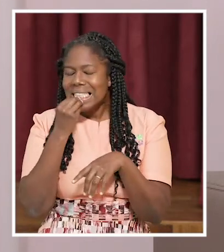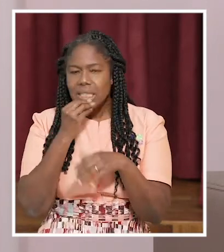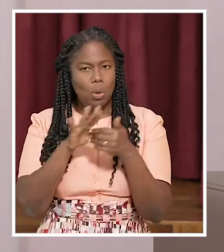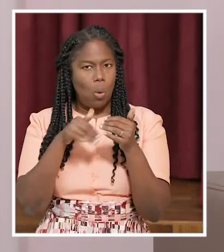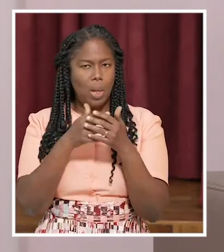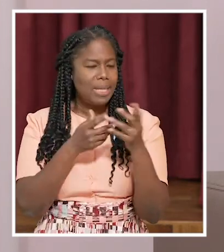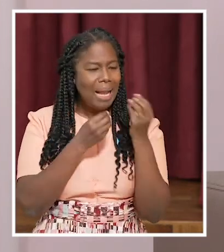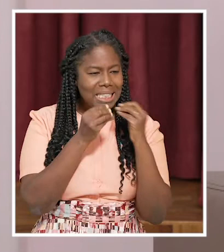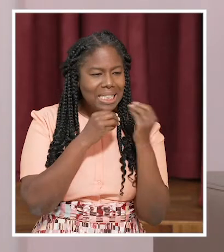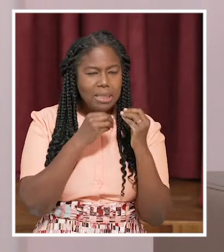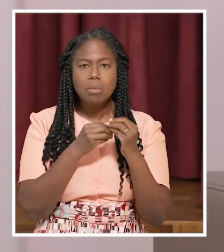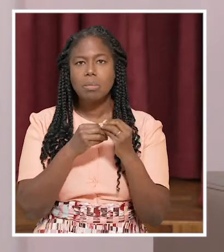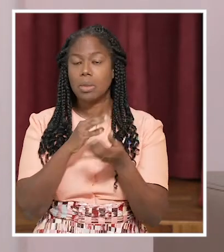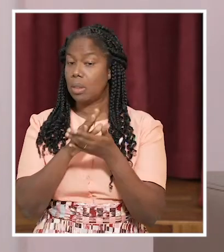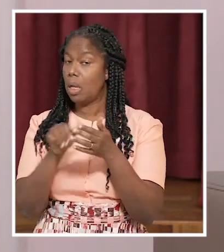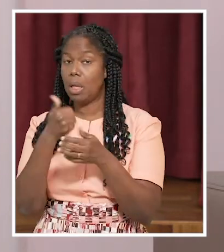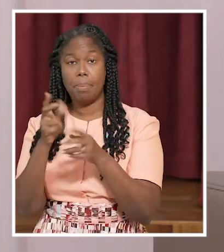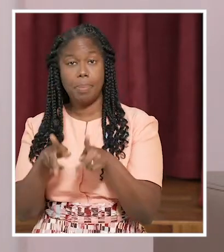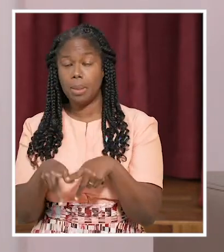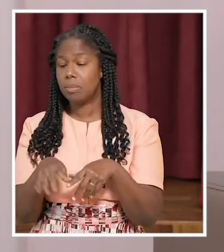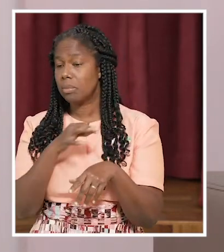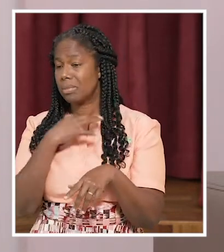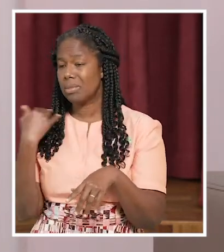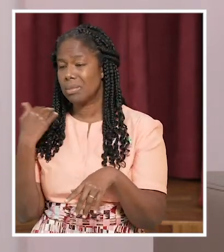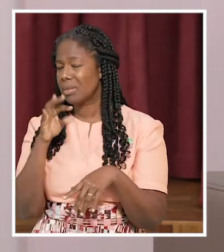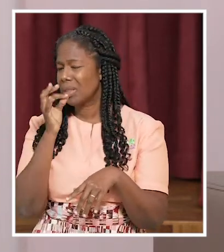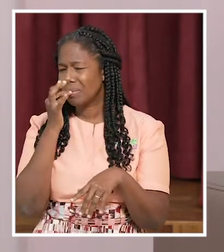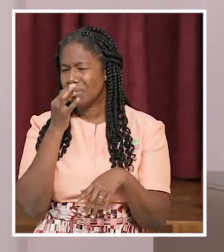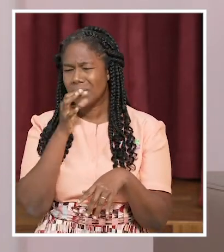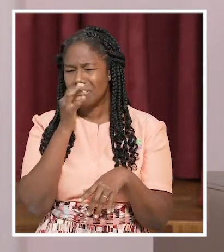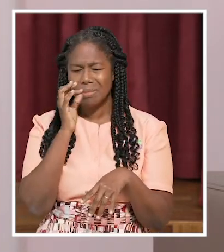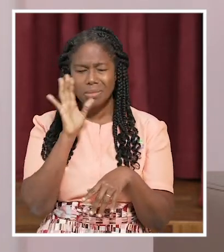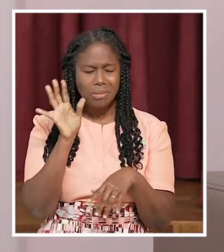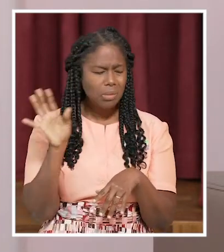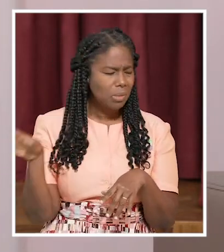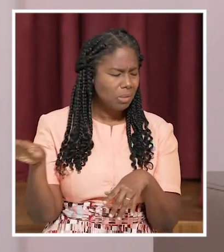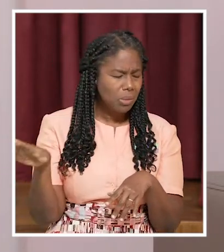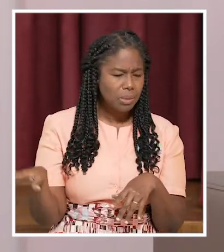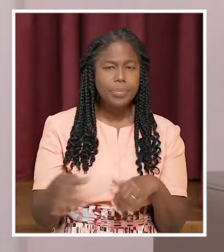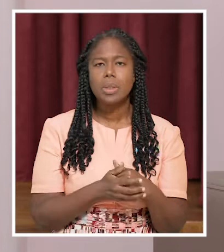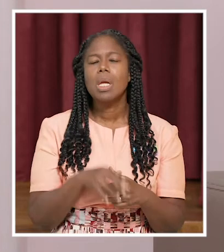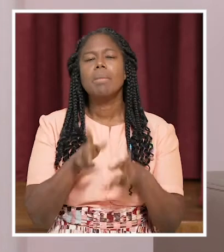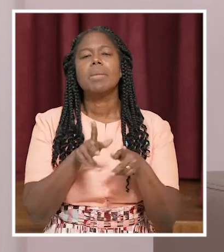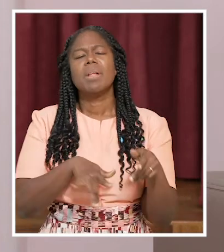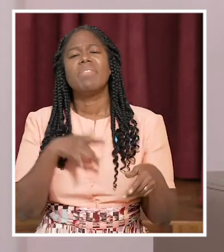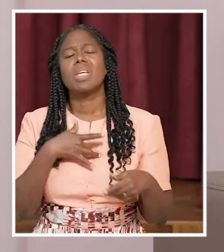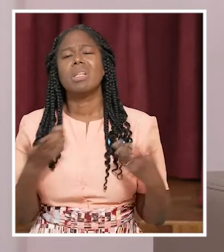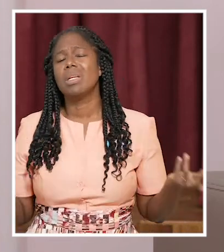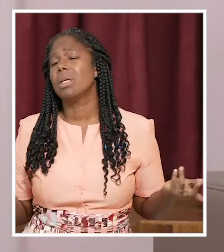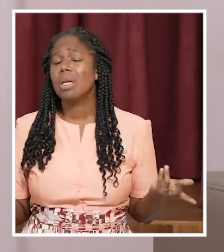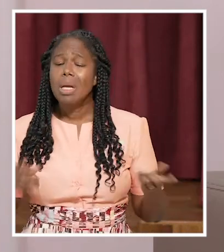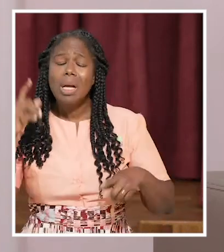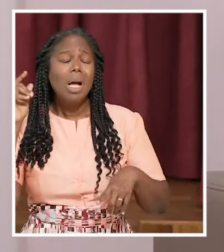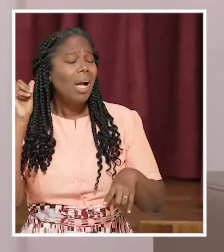And in more severe situations, people may start to have thoughts of hopelessness. Life is no longer worth living. Why am I here?